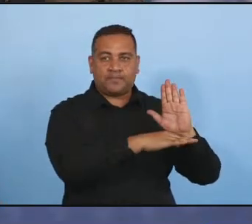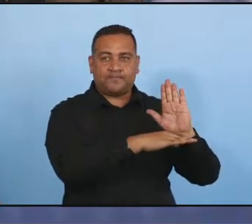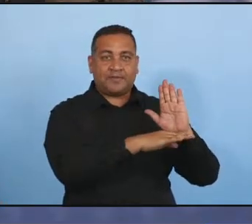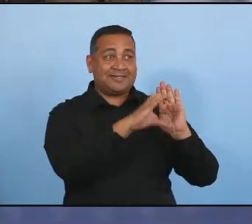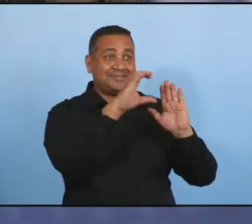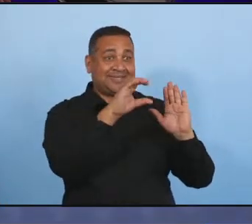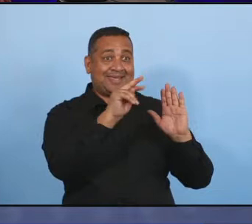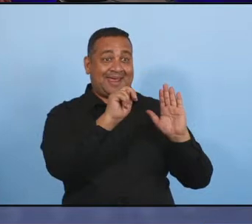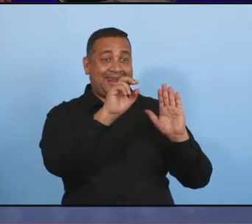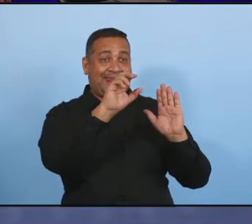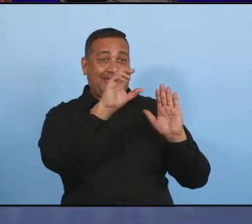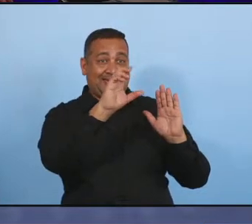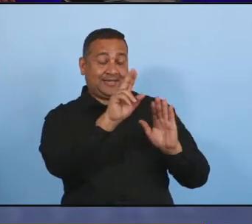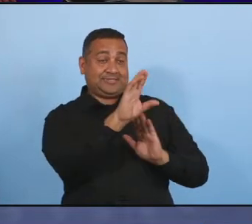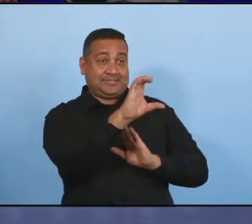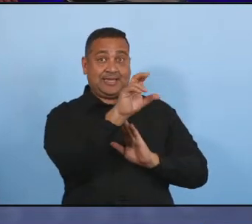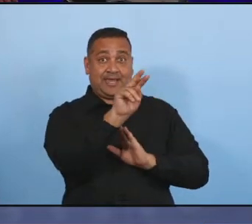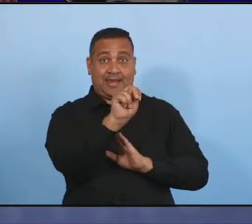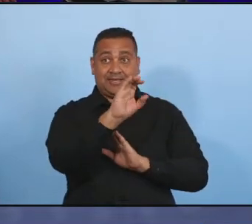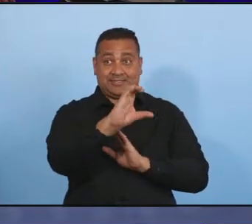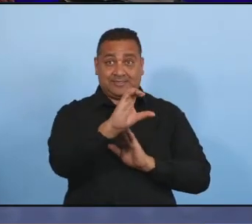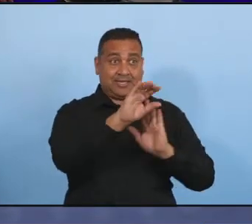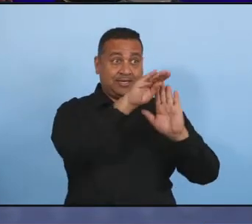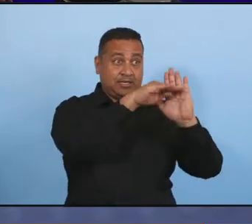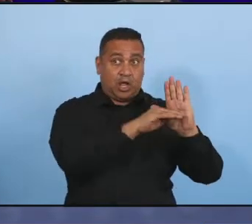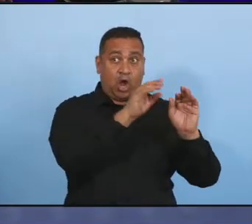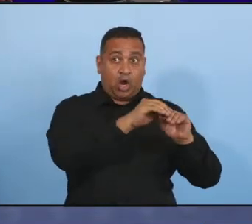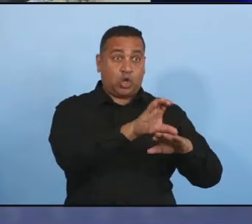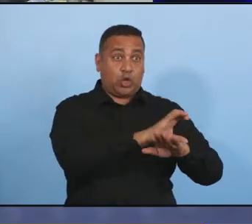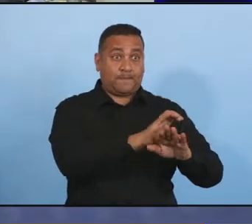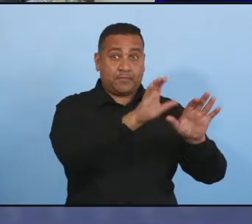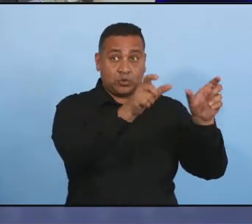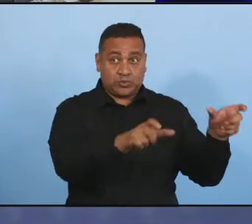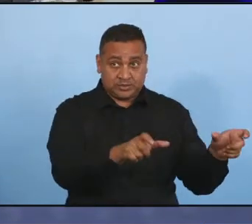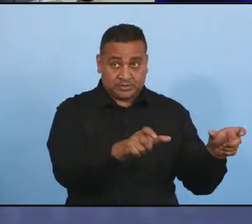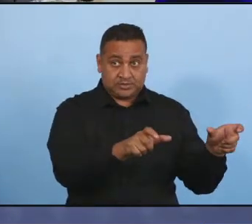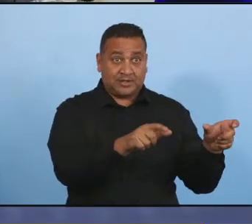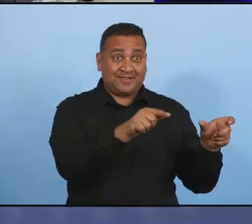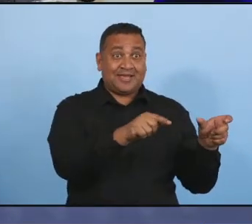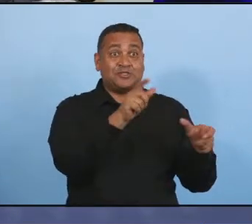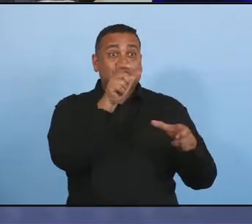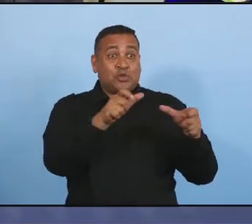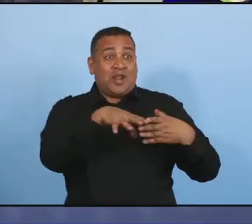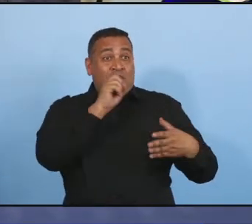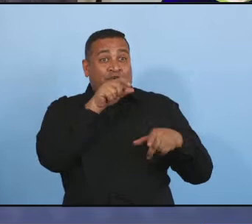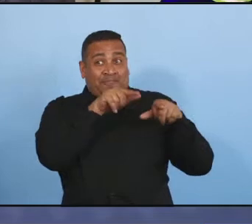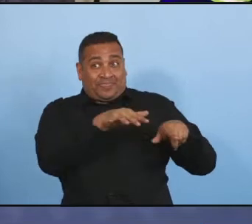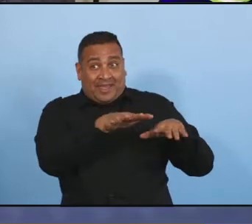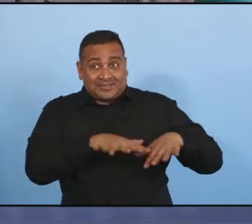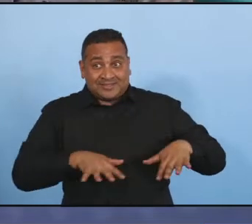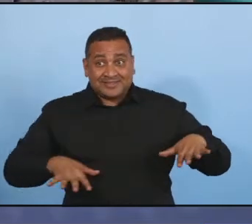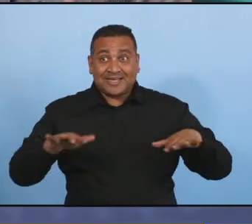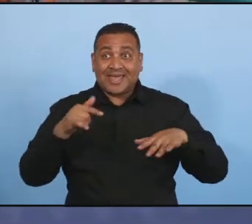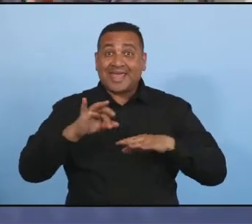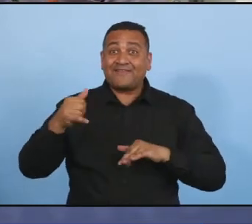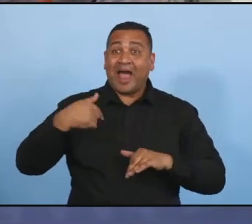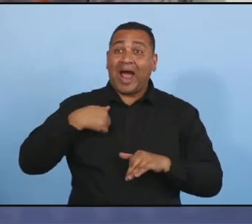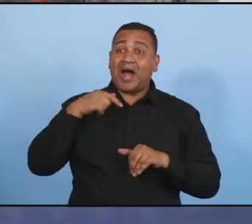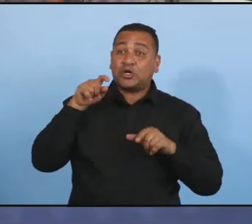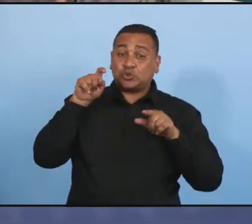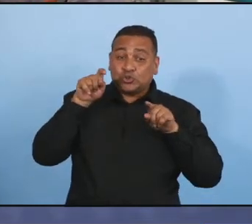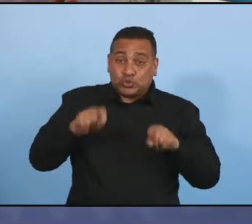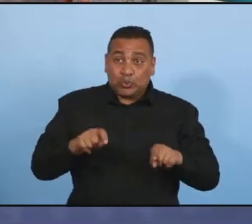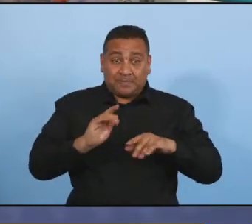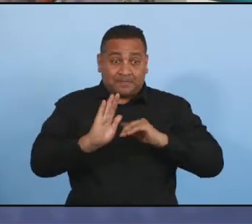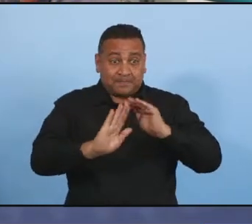coding. All right. So on that, just for the students out there, am I correct in saying that if you should do this course here, it can't be